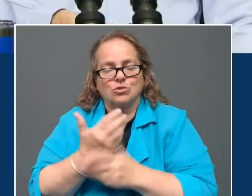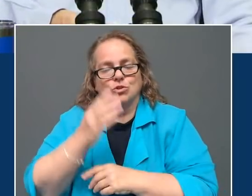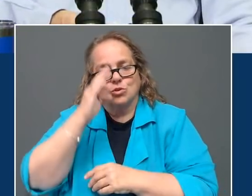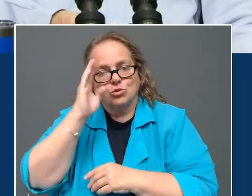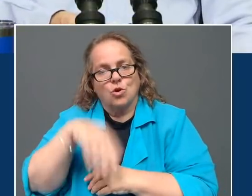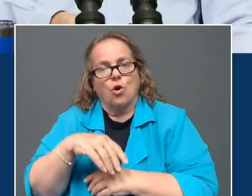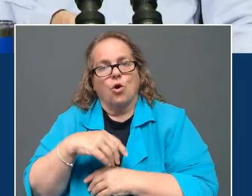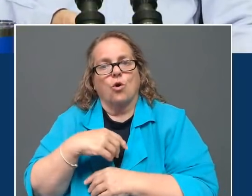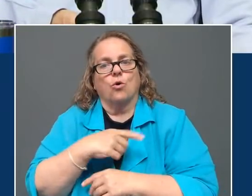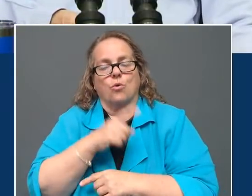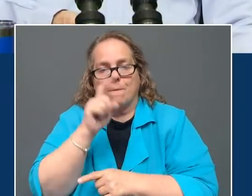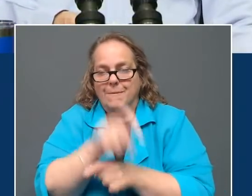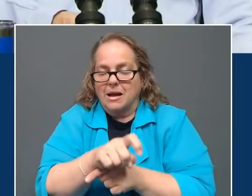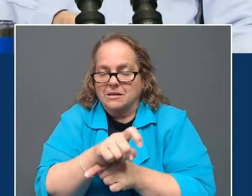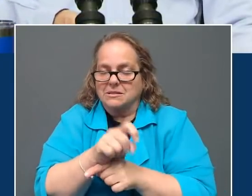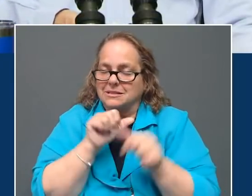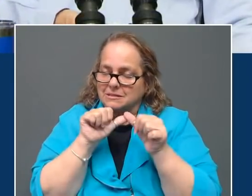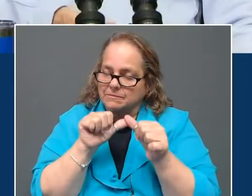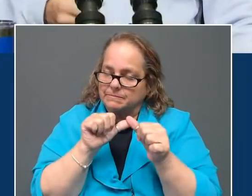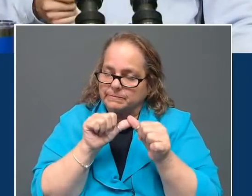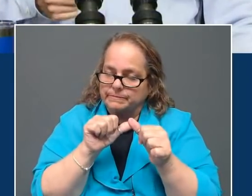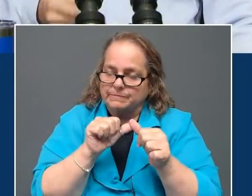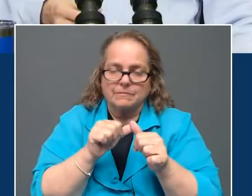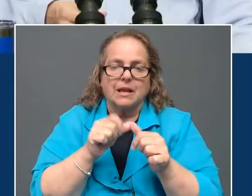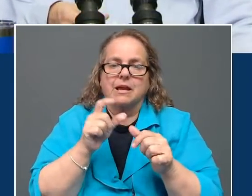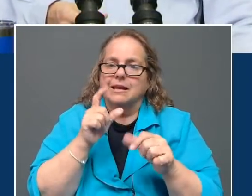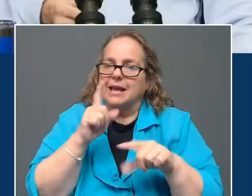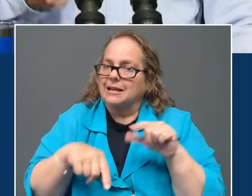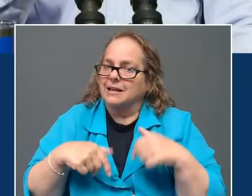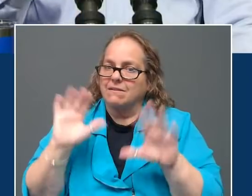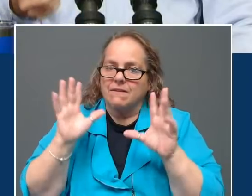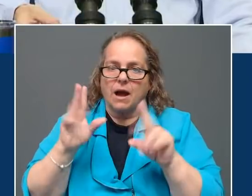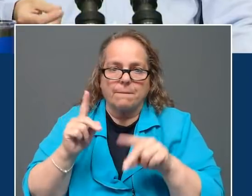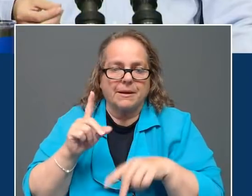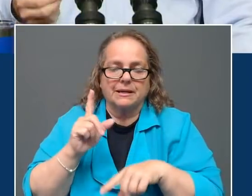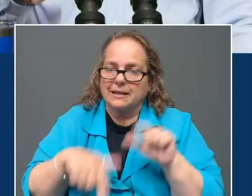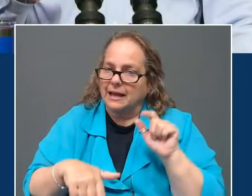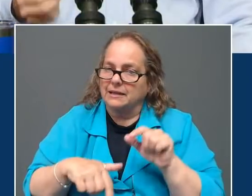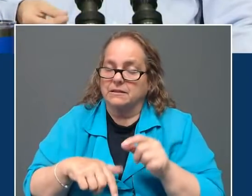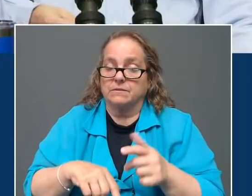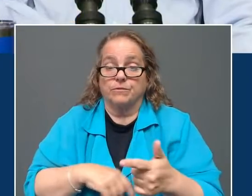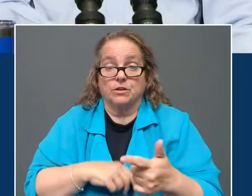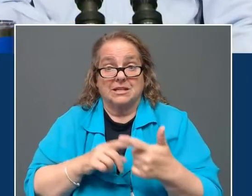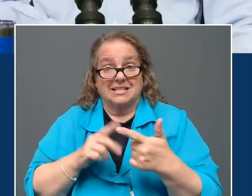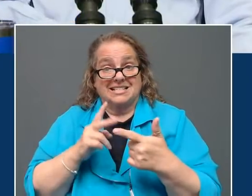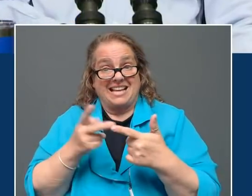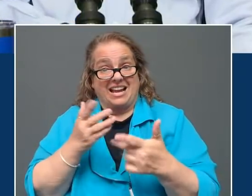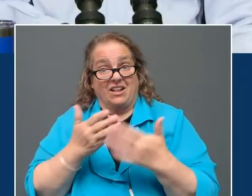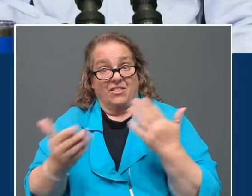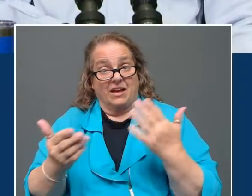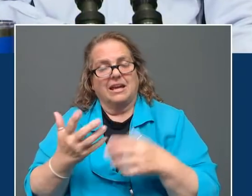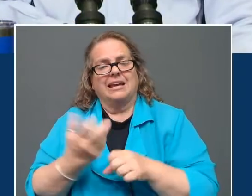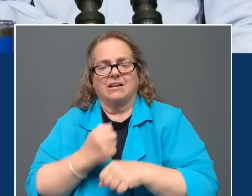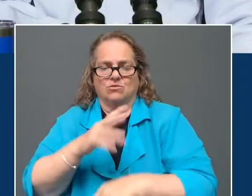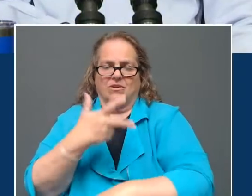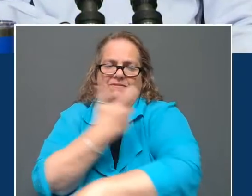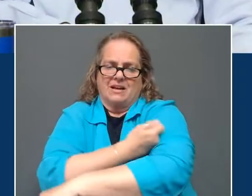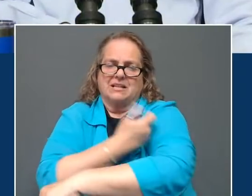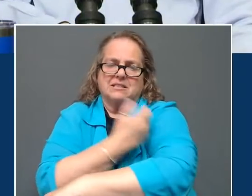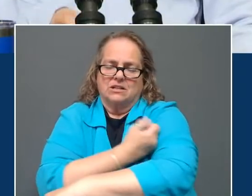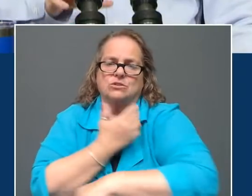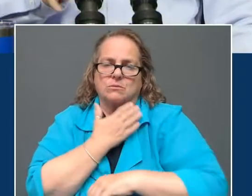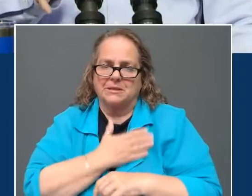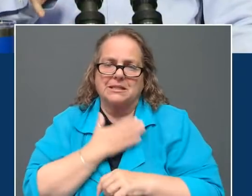quarter. We got to keep playing. Know that we can't fumble the ball this late. Number 2, get vaccinated. If